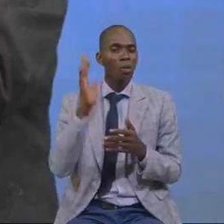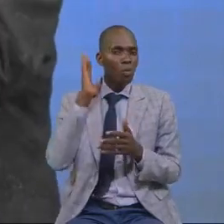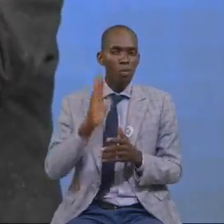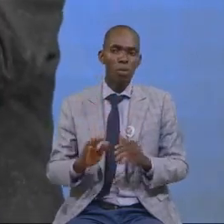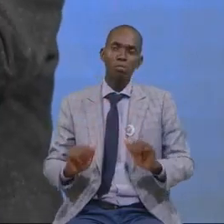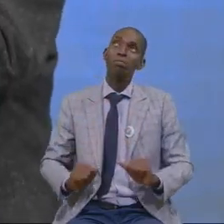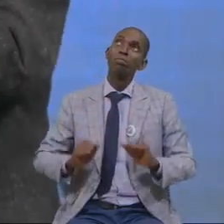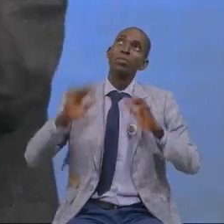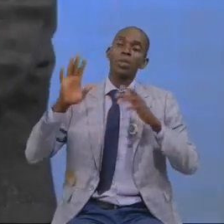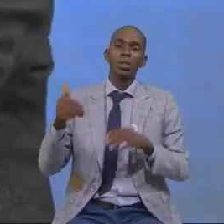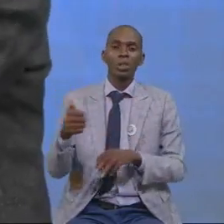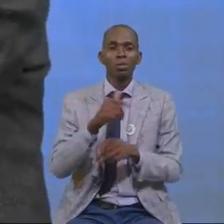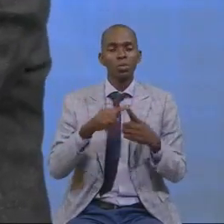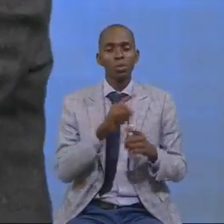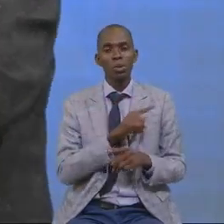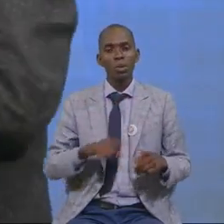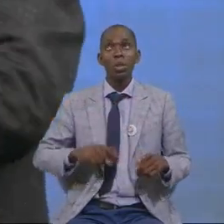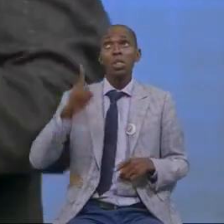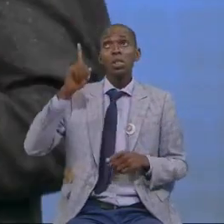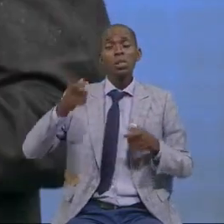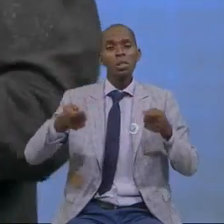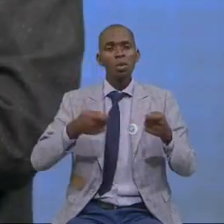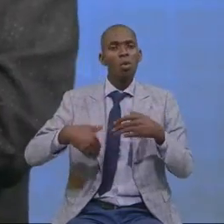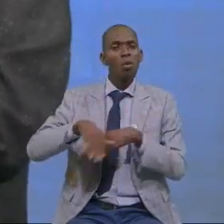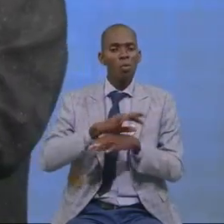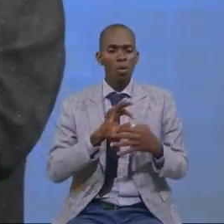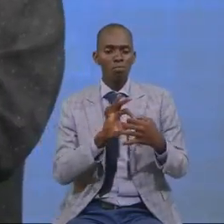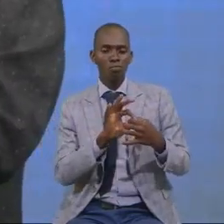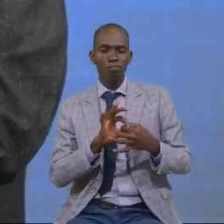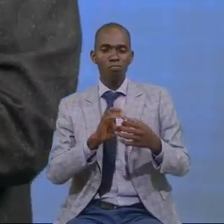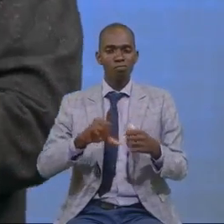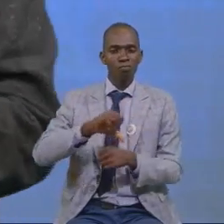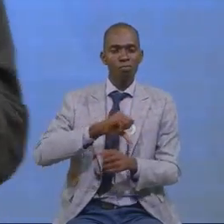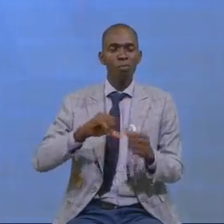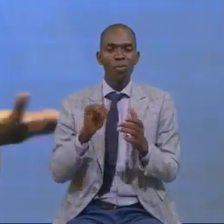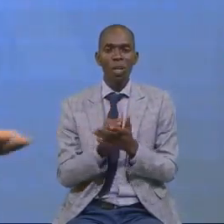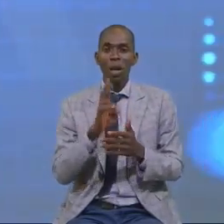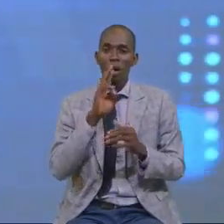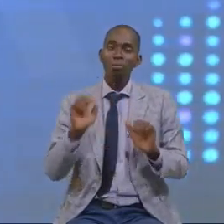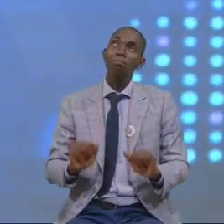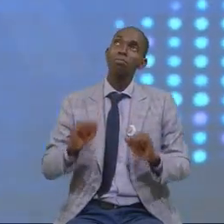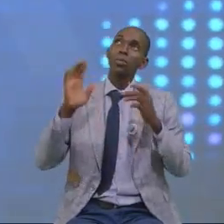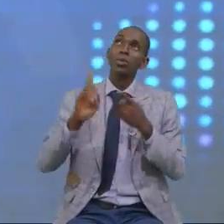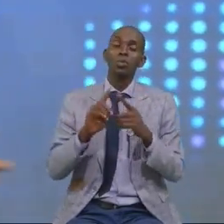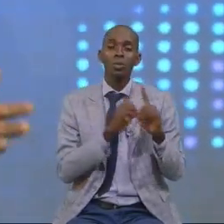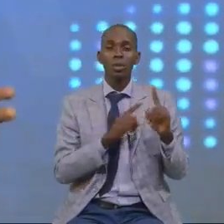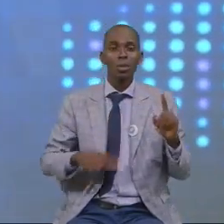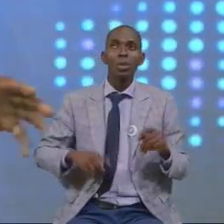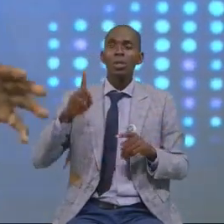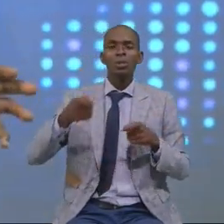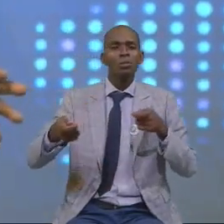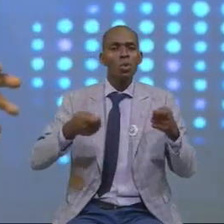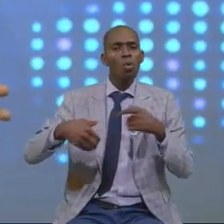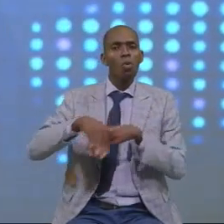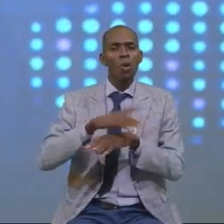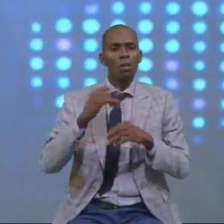the Lord. He reigns over fellowships that are giving unto the Lord. He reigns over the community that